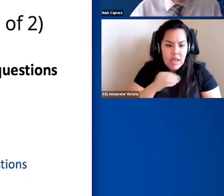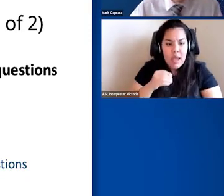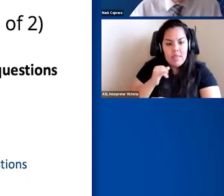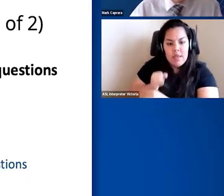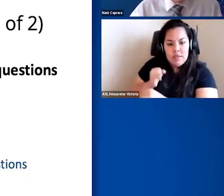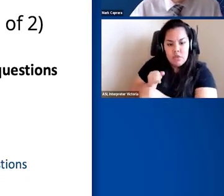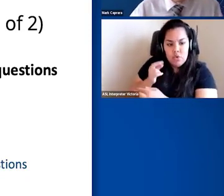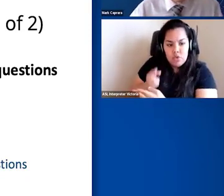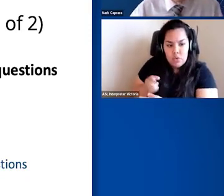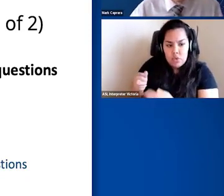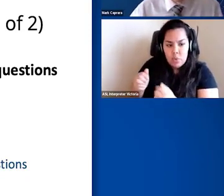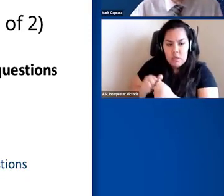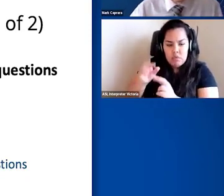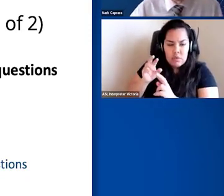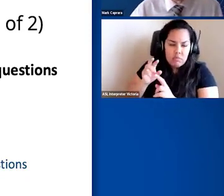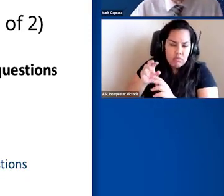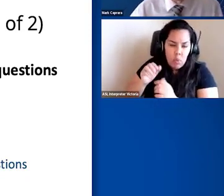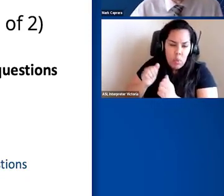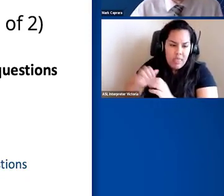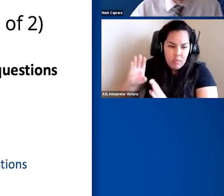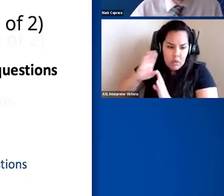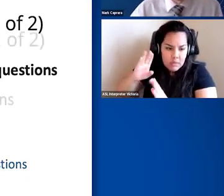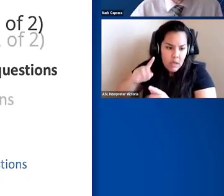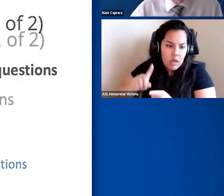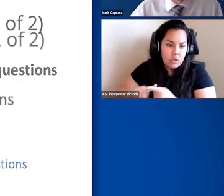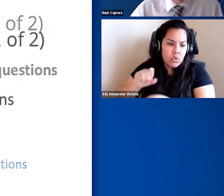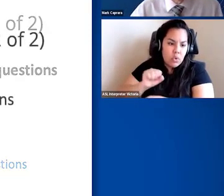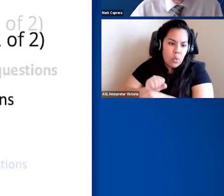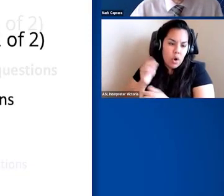choice, so appropriate or gaps identified.